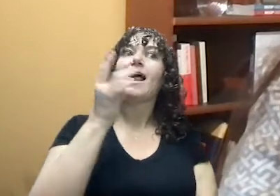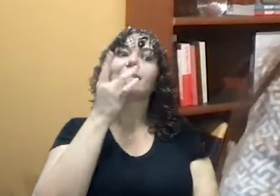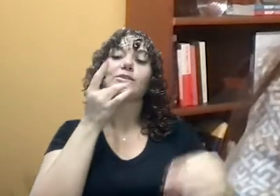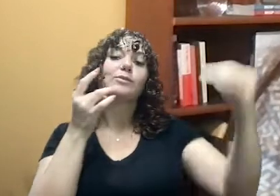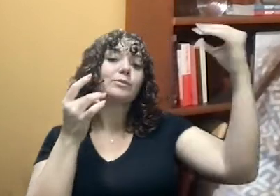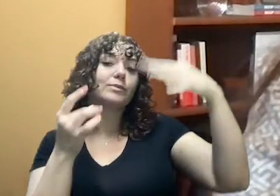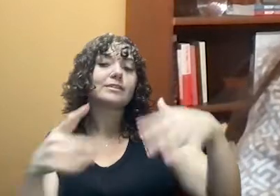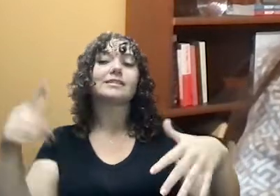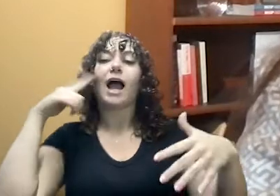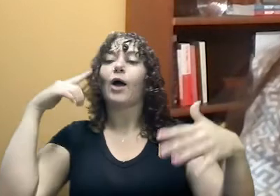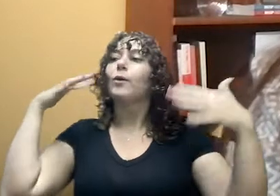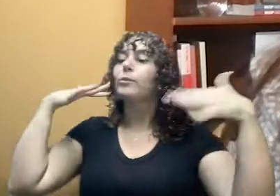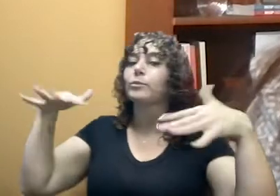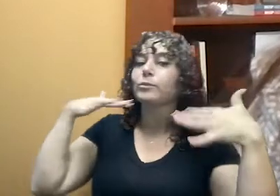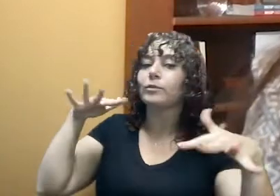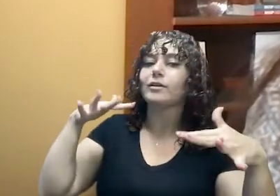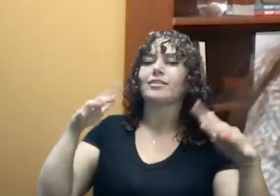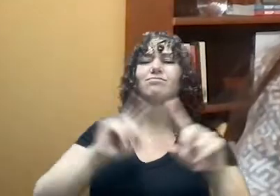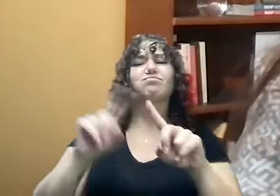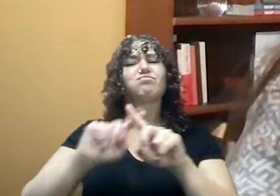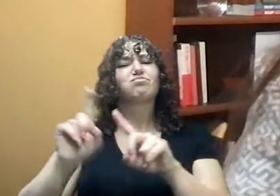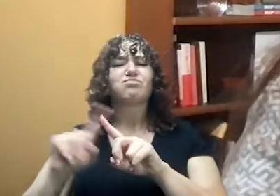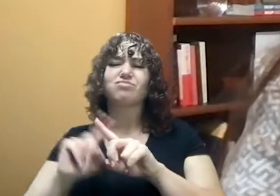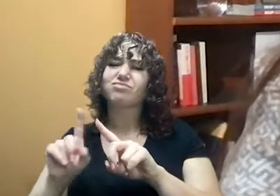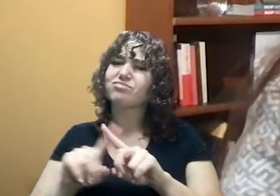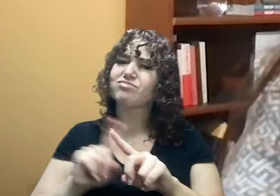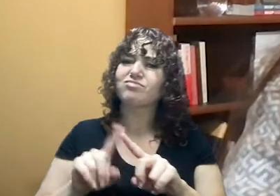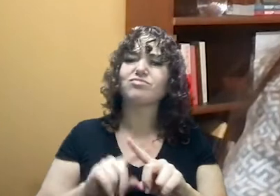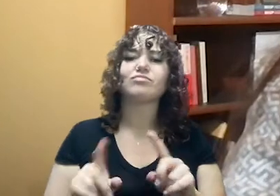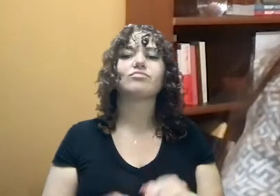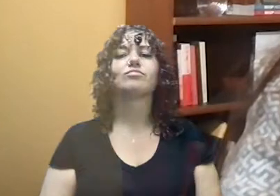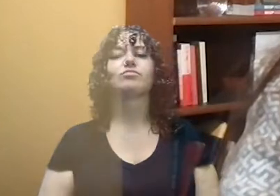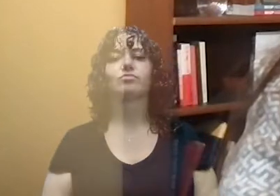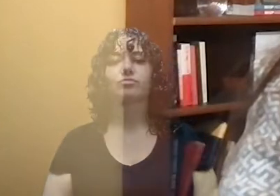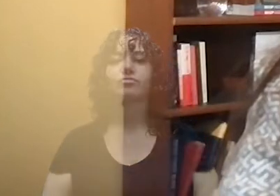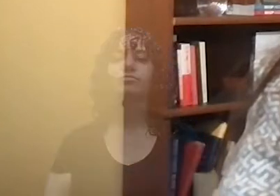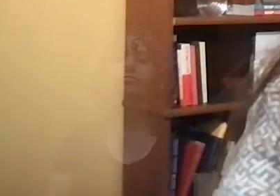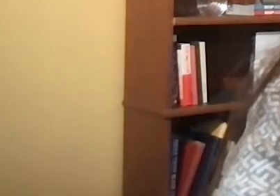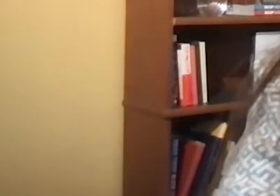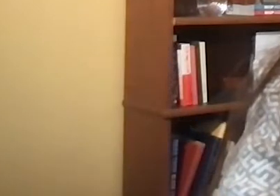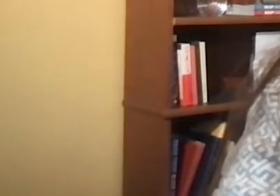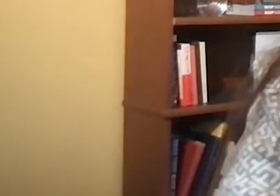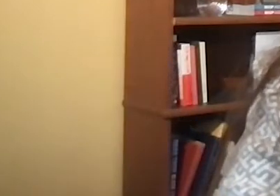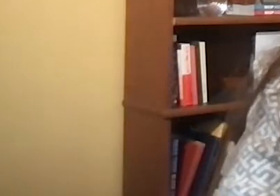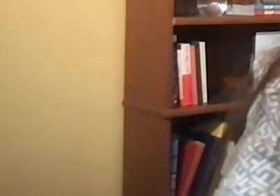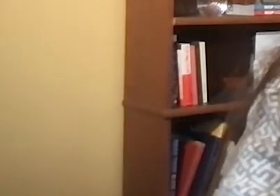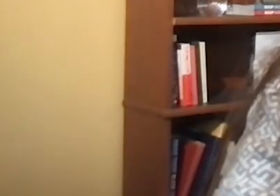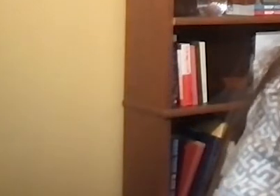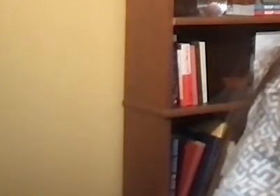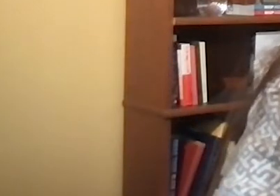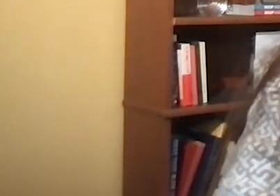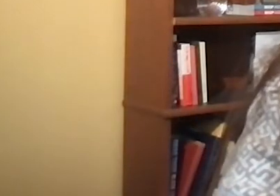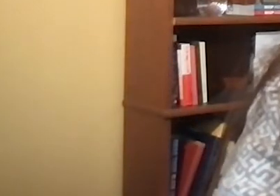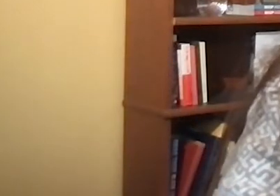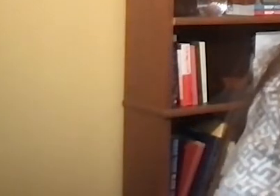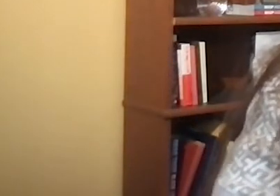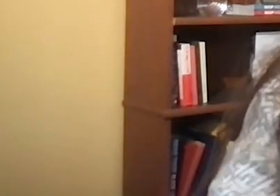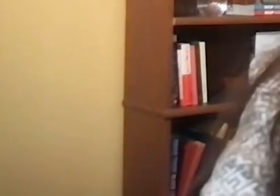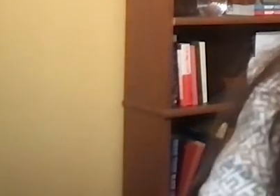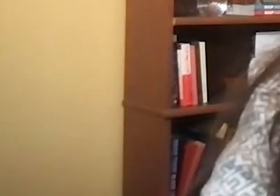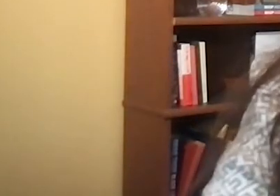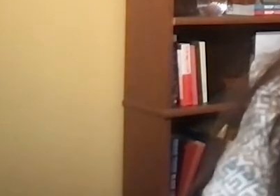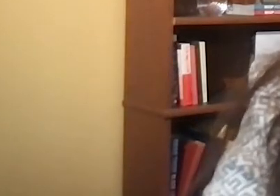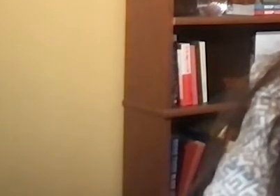the lighting, the sound, there are many different architects today that will